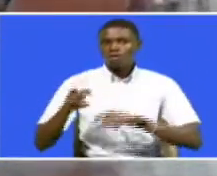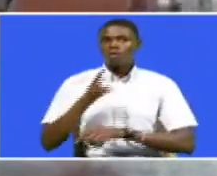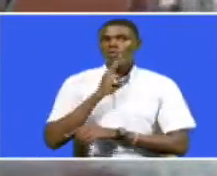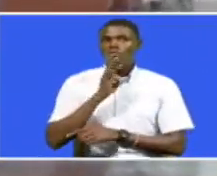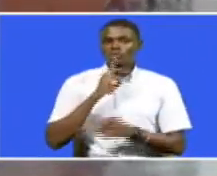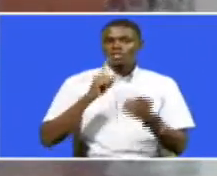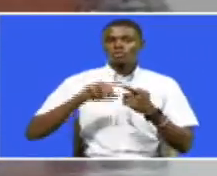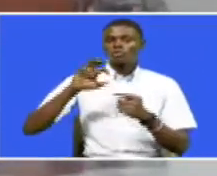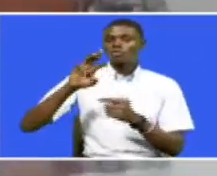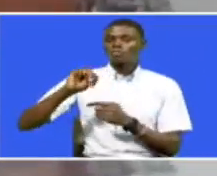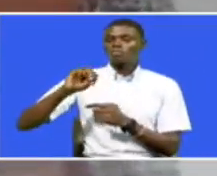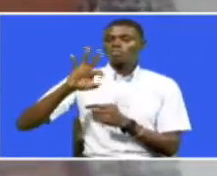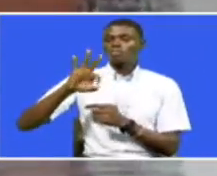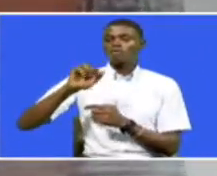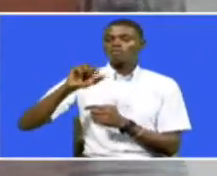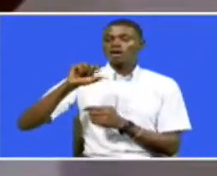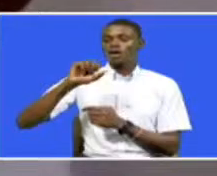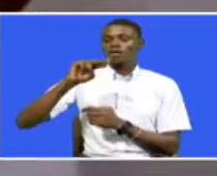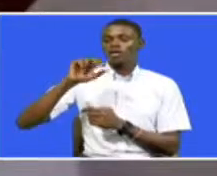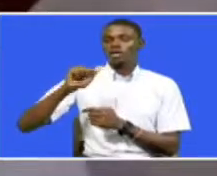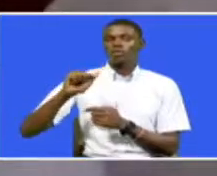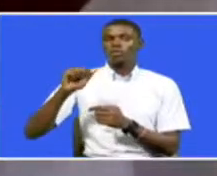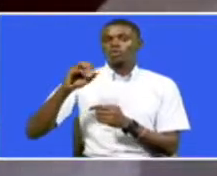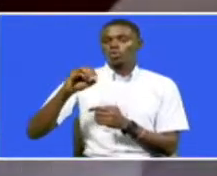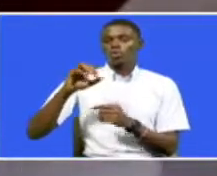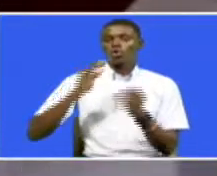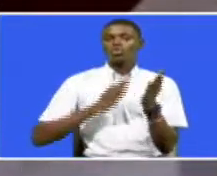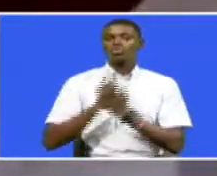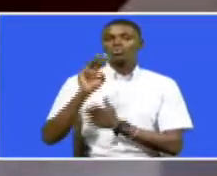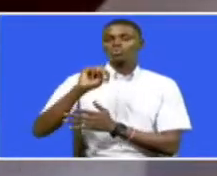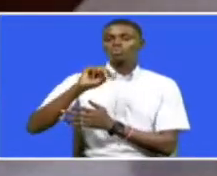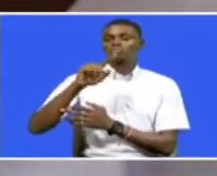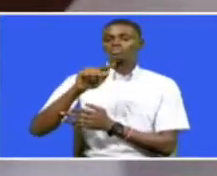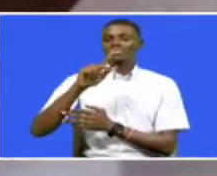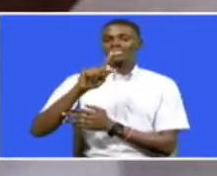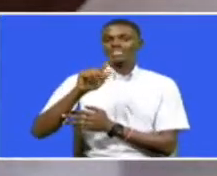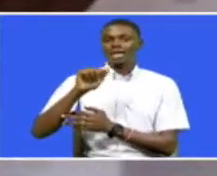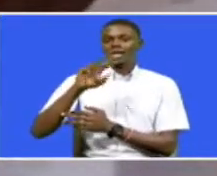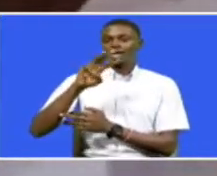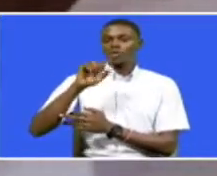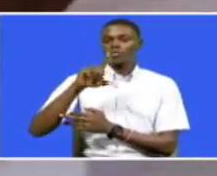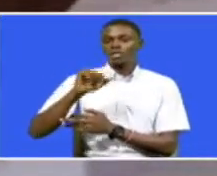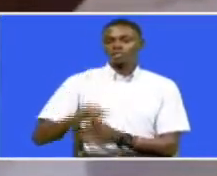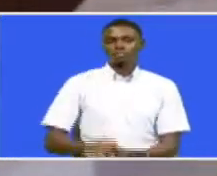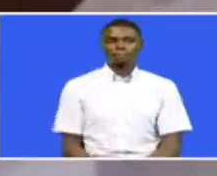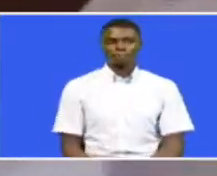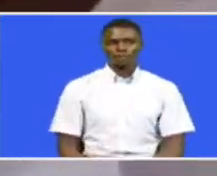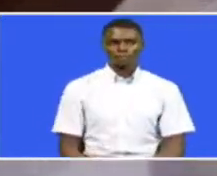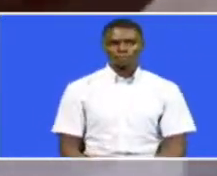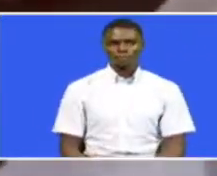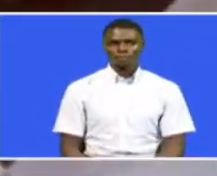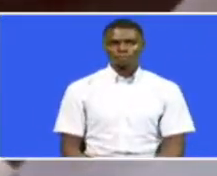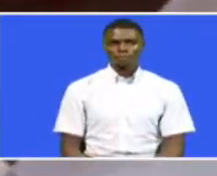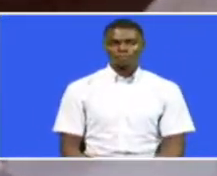to Mfangano through Takawiri. Tumefika Takawiri, wala kufika Takawiri,